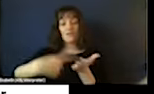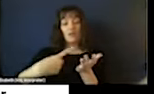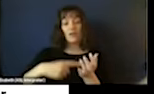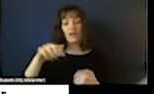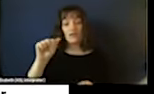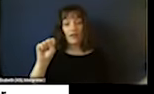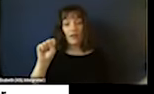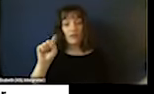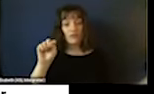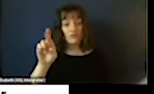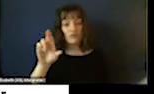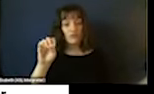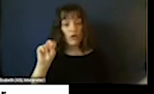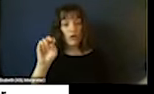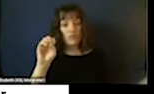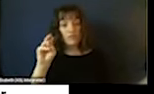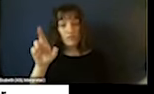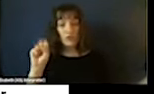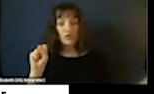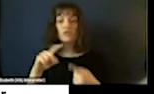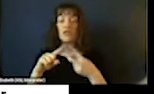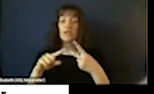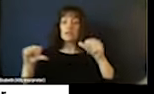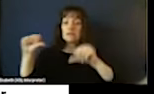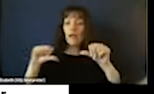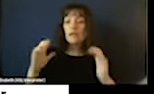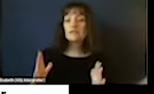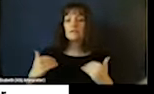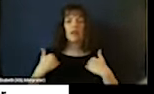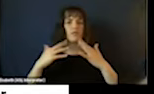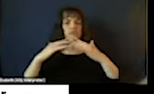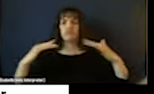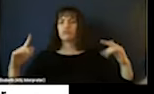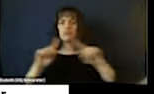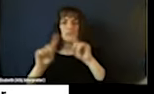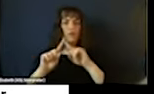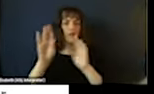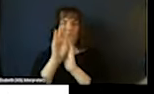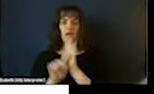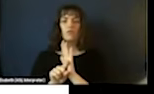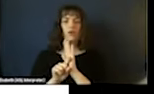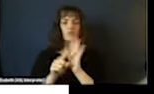other backgrounds to motivate students and individuals with different identities.